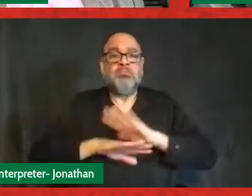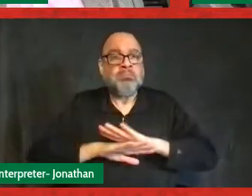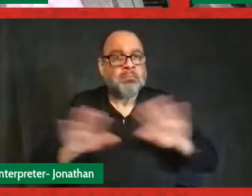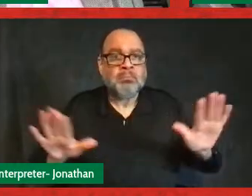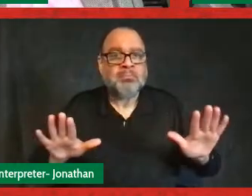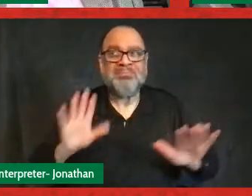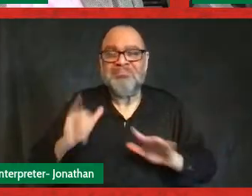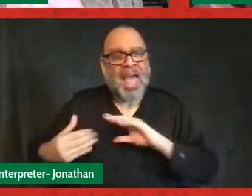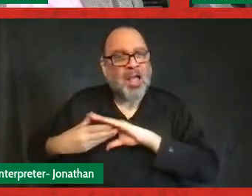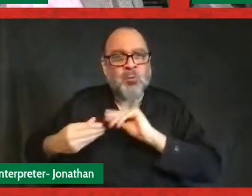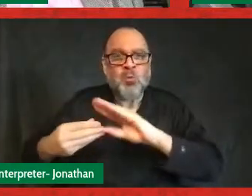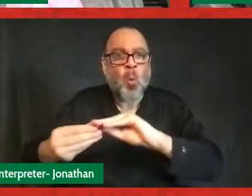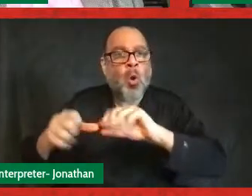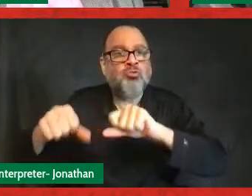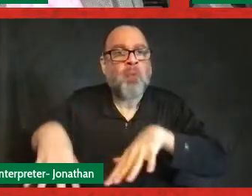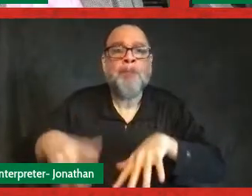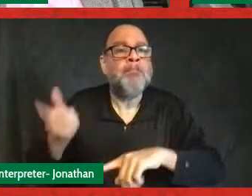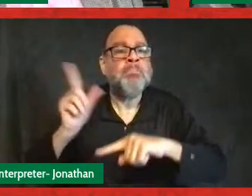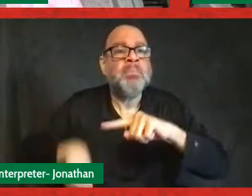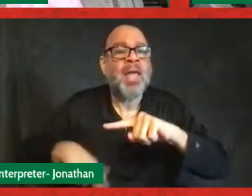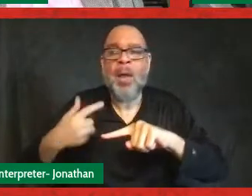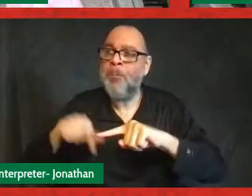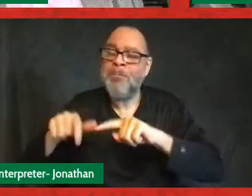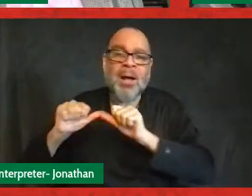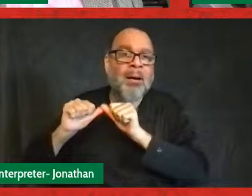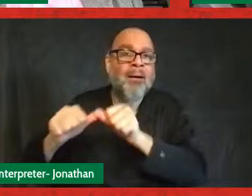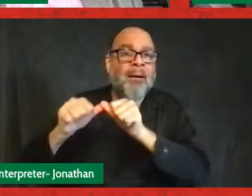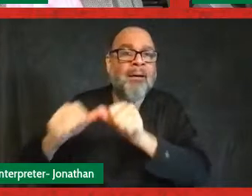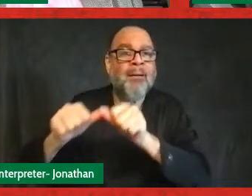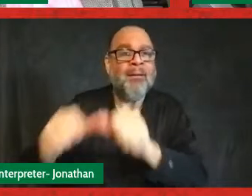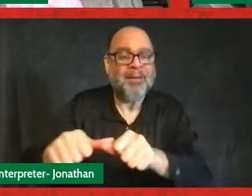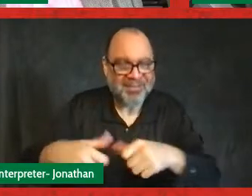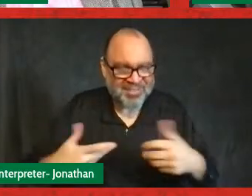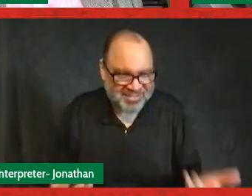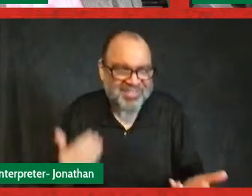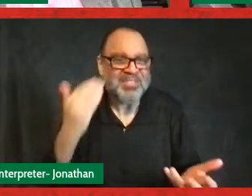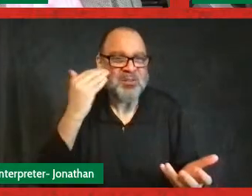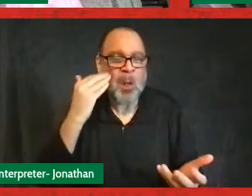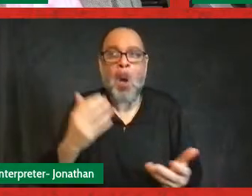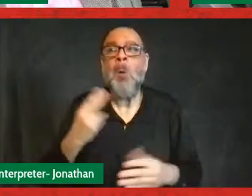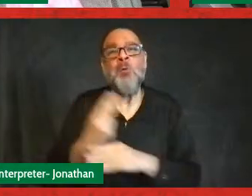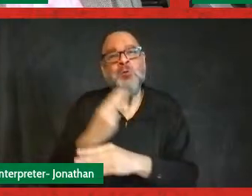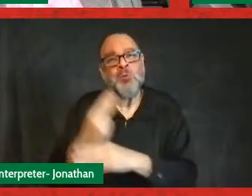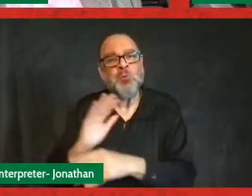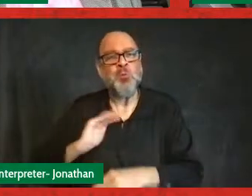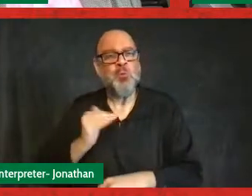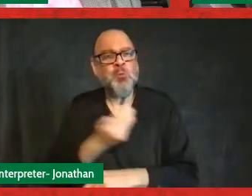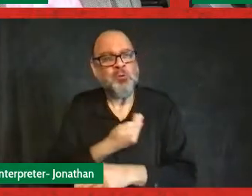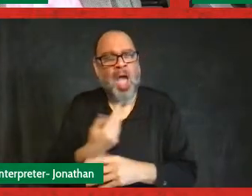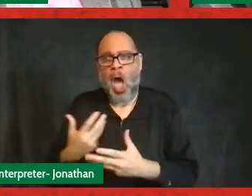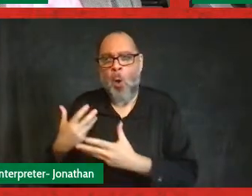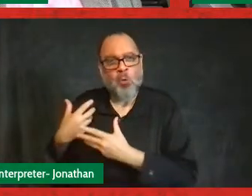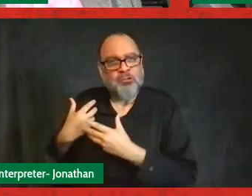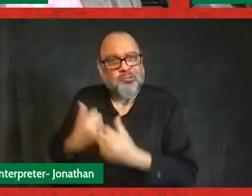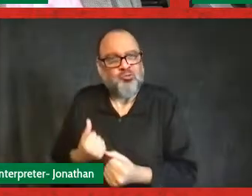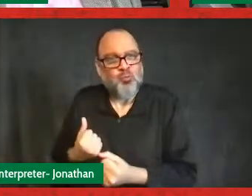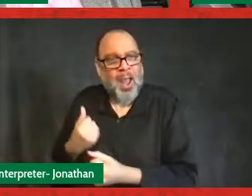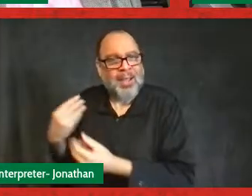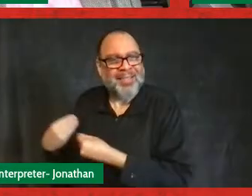you know, make the pathways and use the, you know, the kind of strength and stand on the legacies of